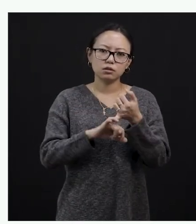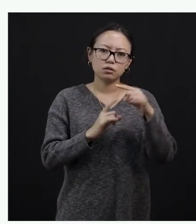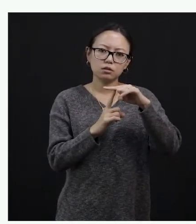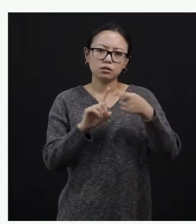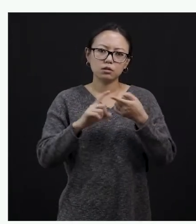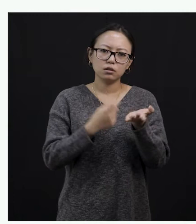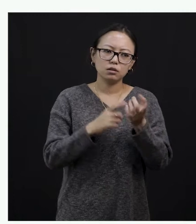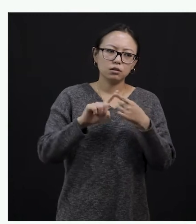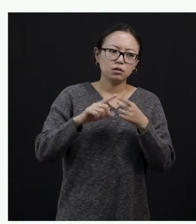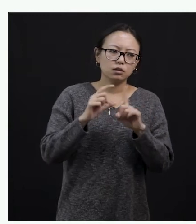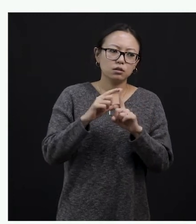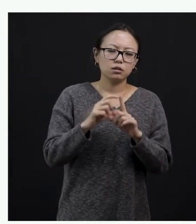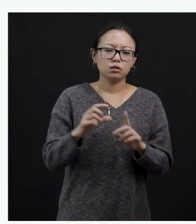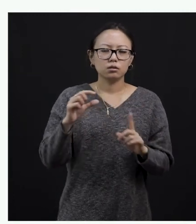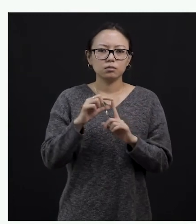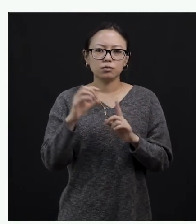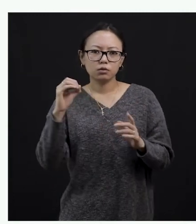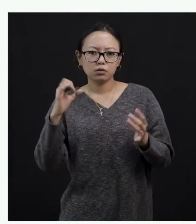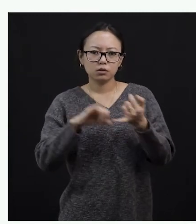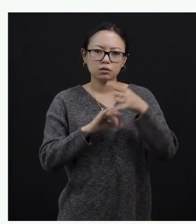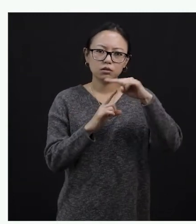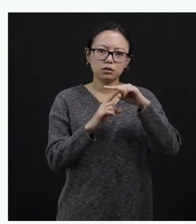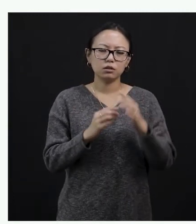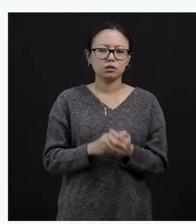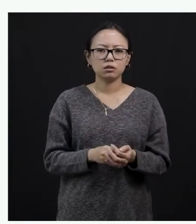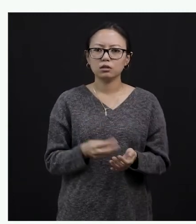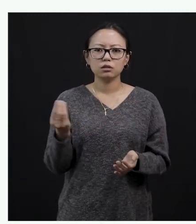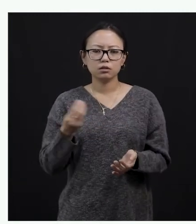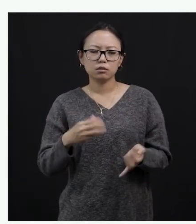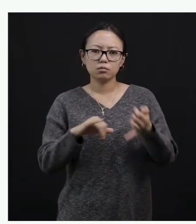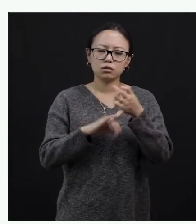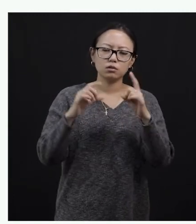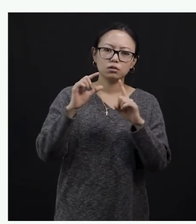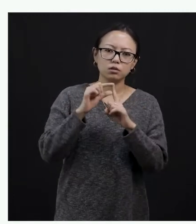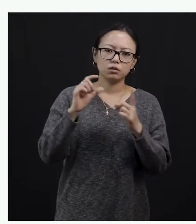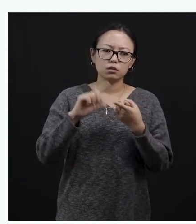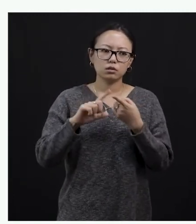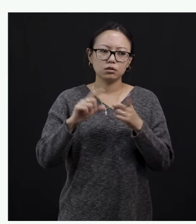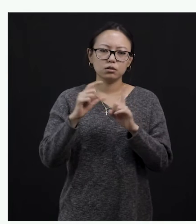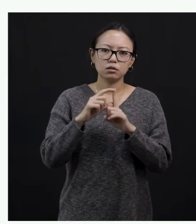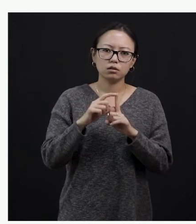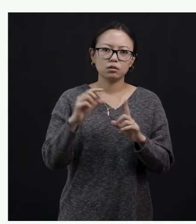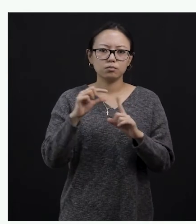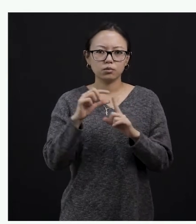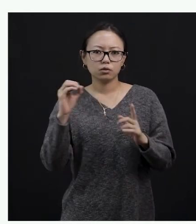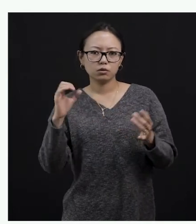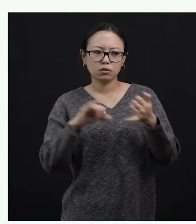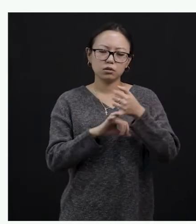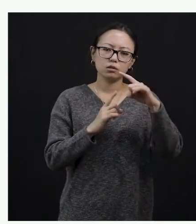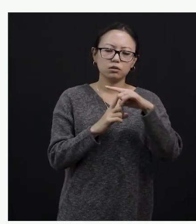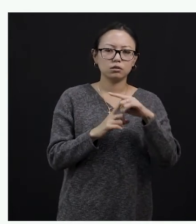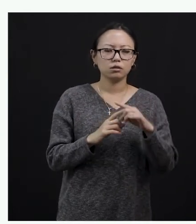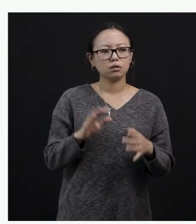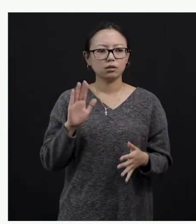courier service. So if you want your letters to reach early, then you can use this speed post. For that, you